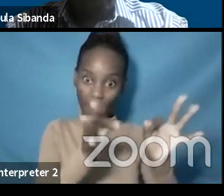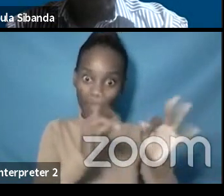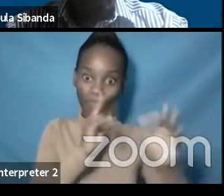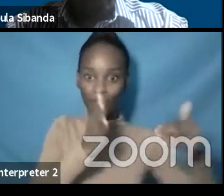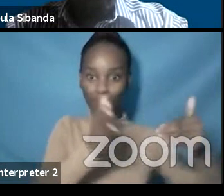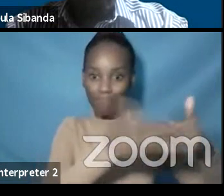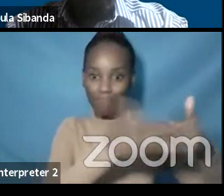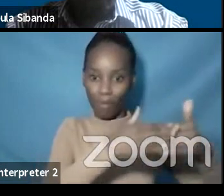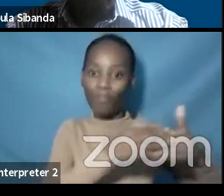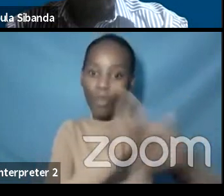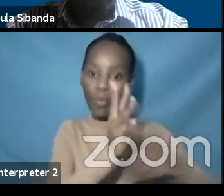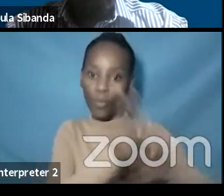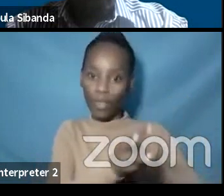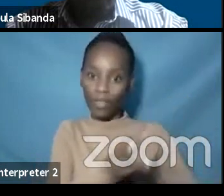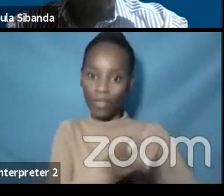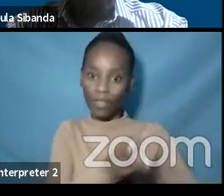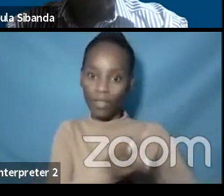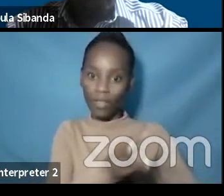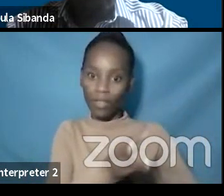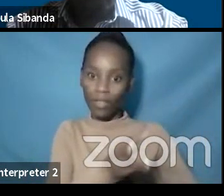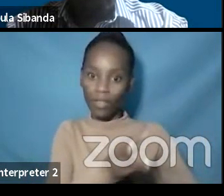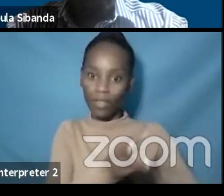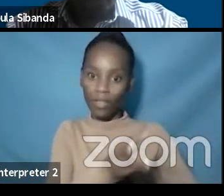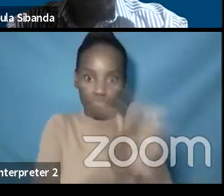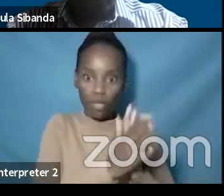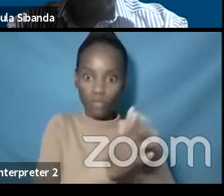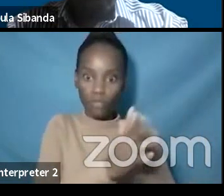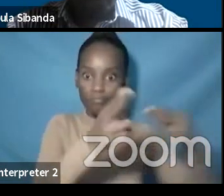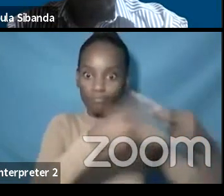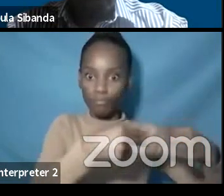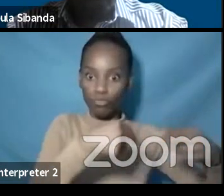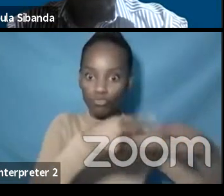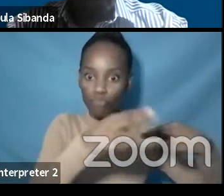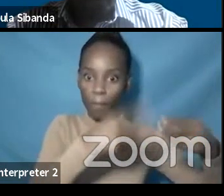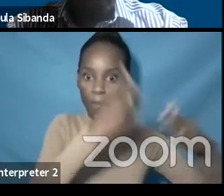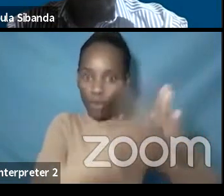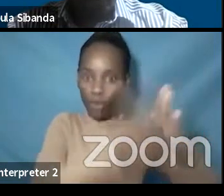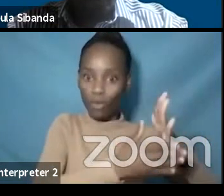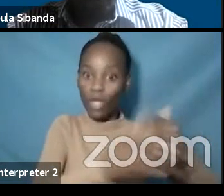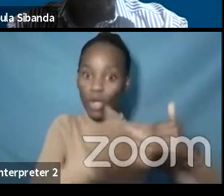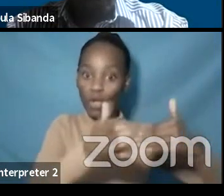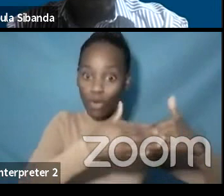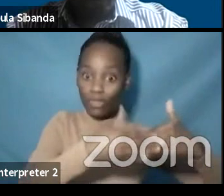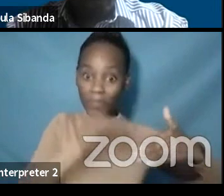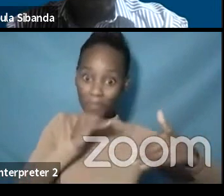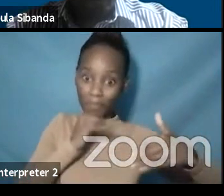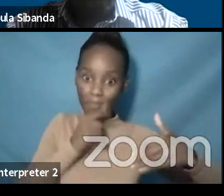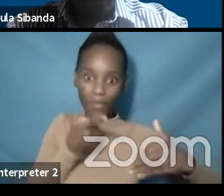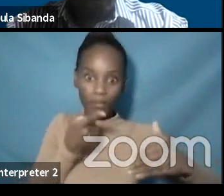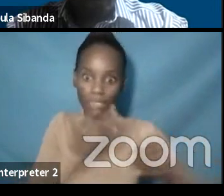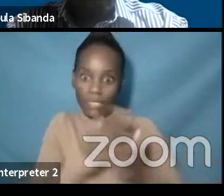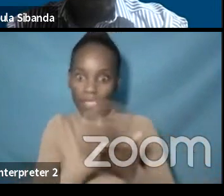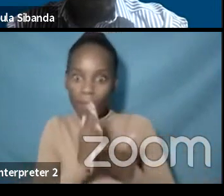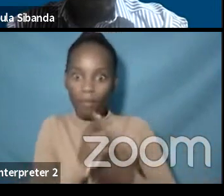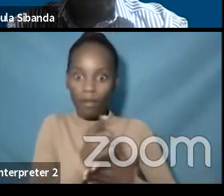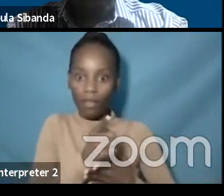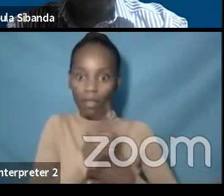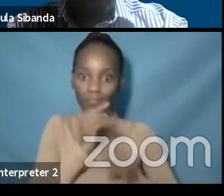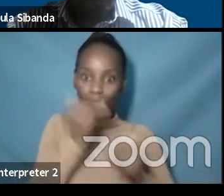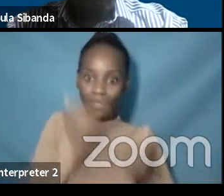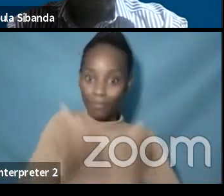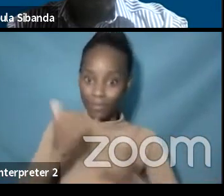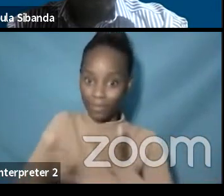haphazardly, and that will lead us to go to litigation, which will take some time. So we are aware of those, some of